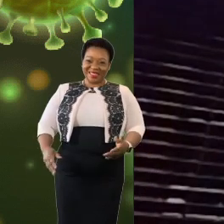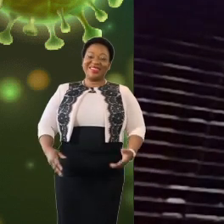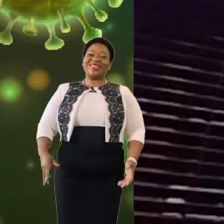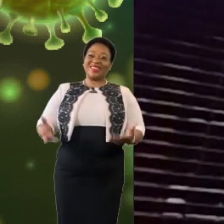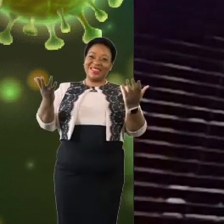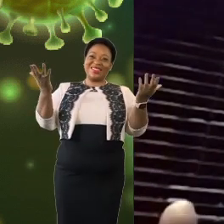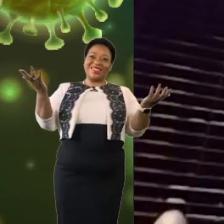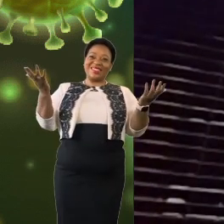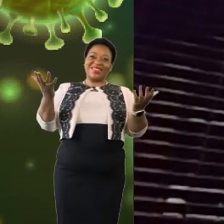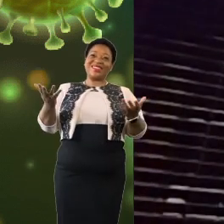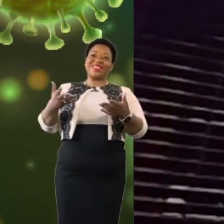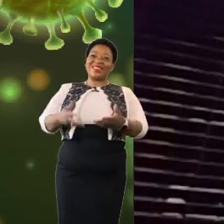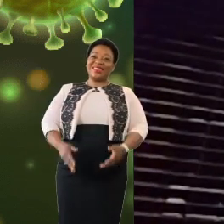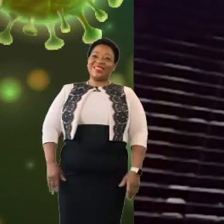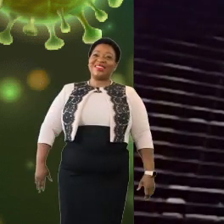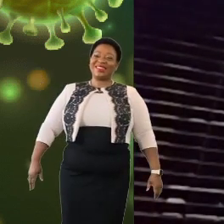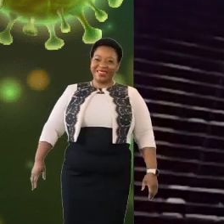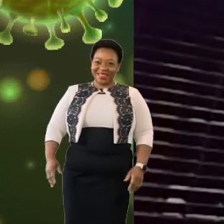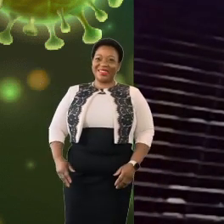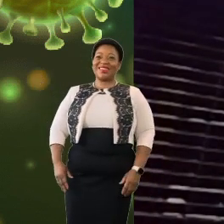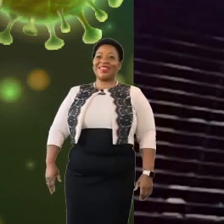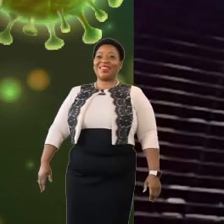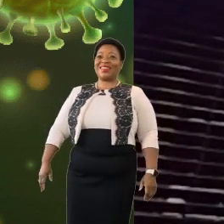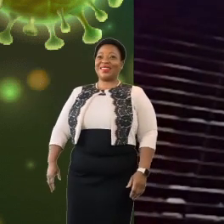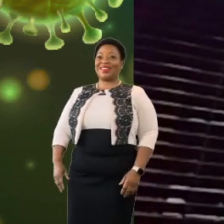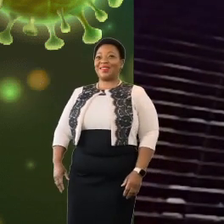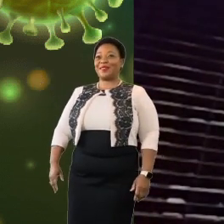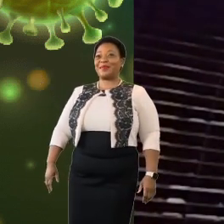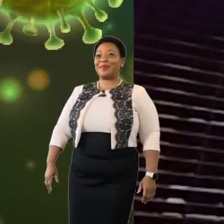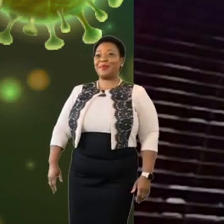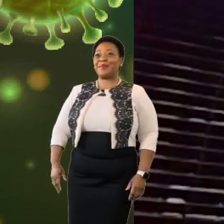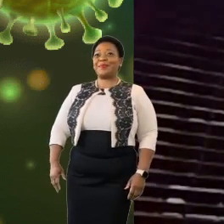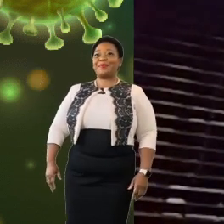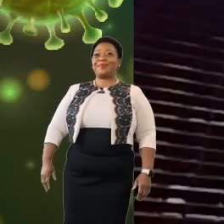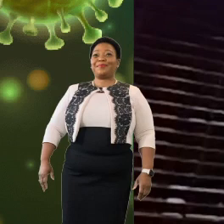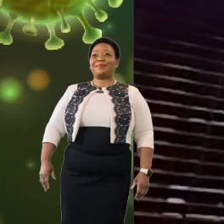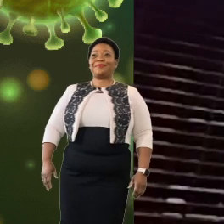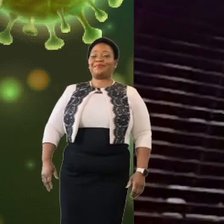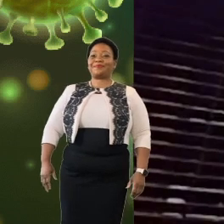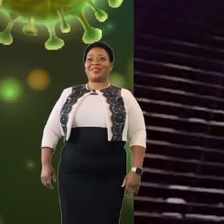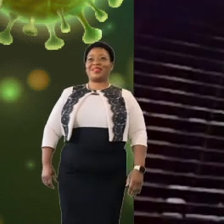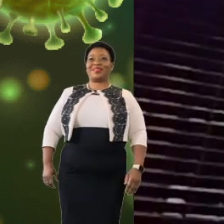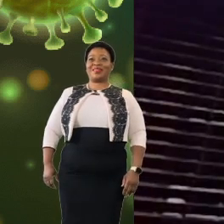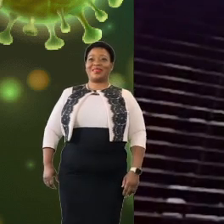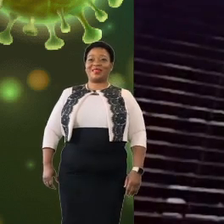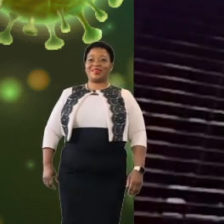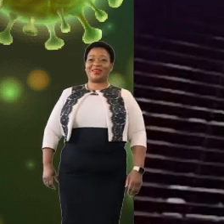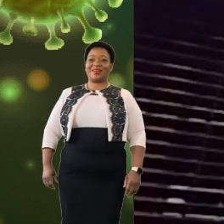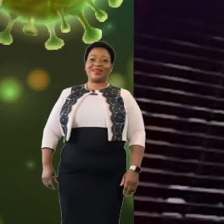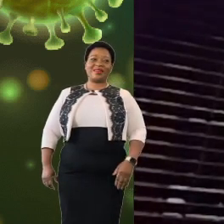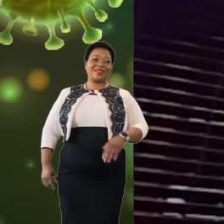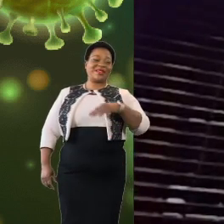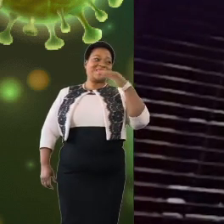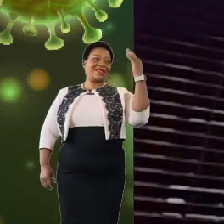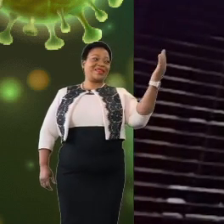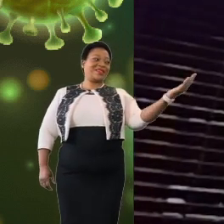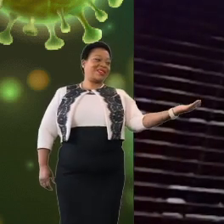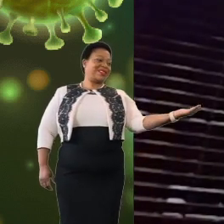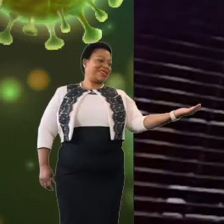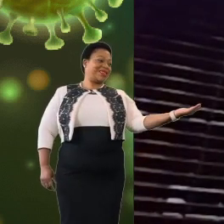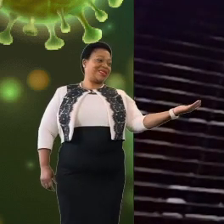or must be planned for, there is no machinery in place for us to ensure that